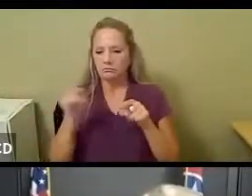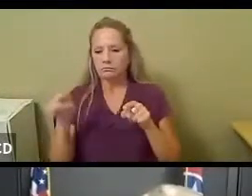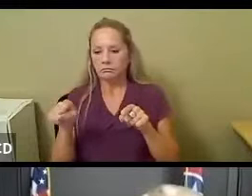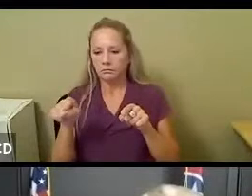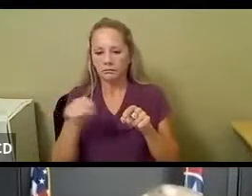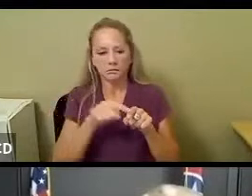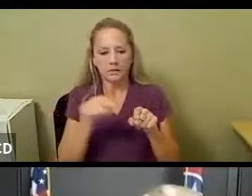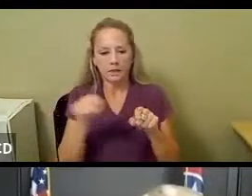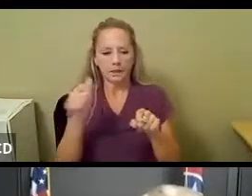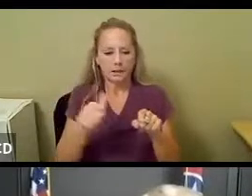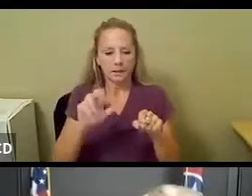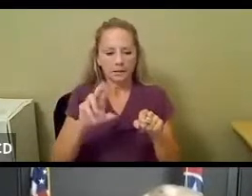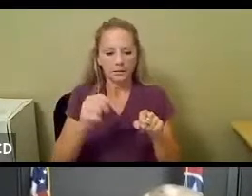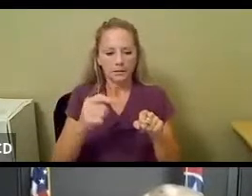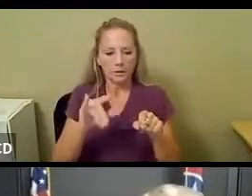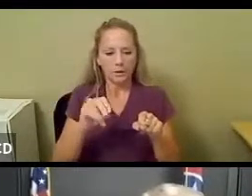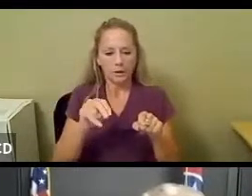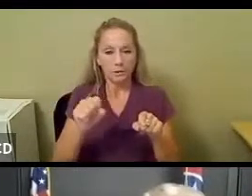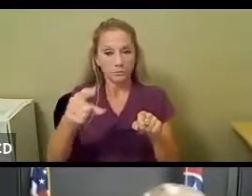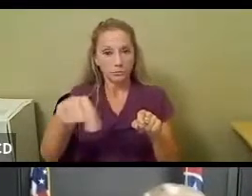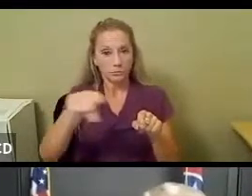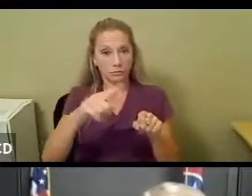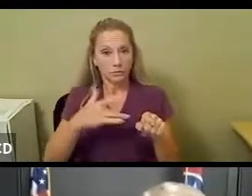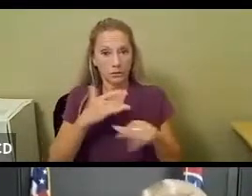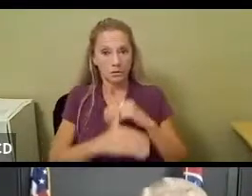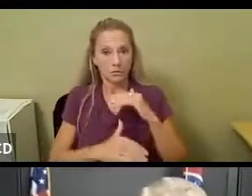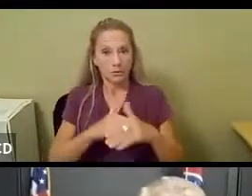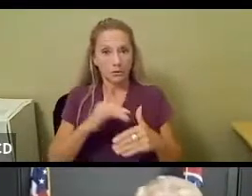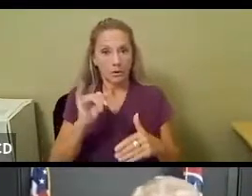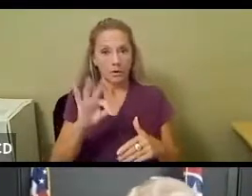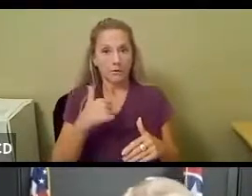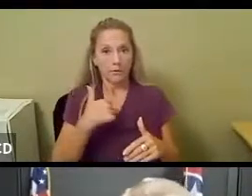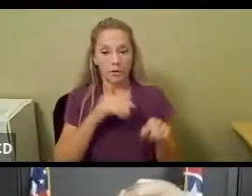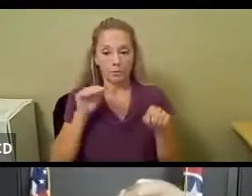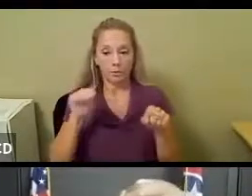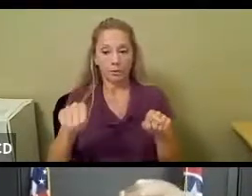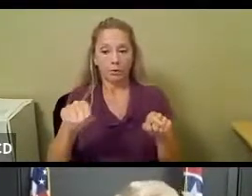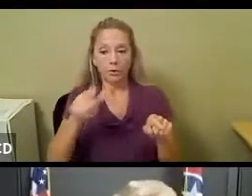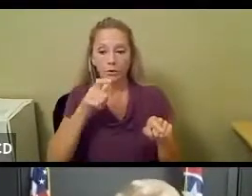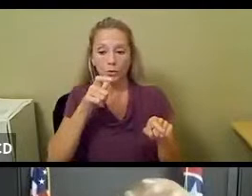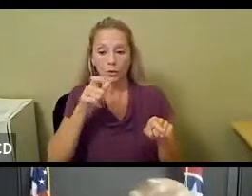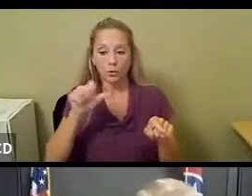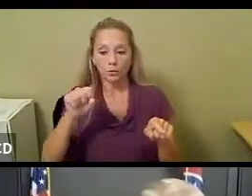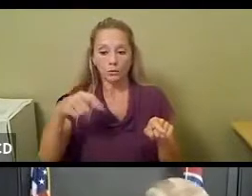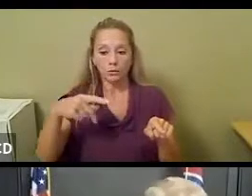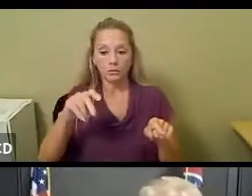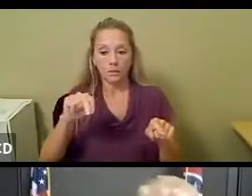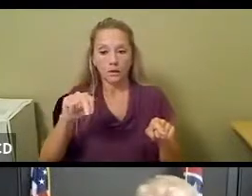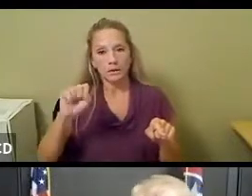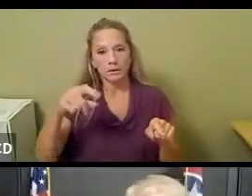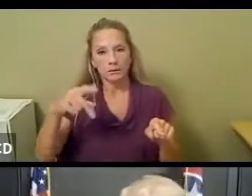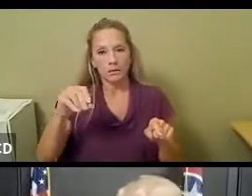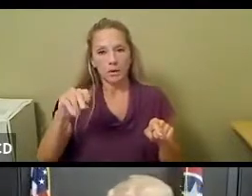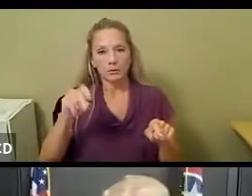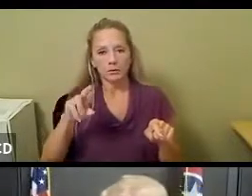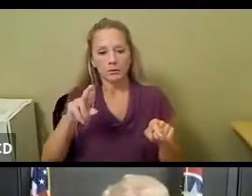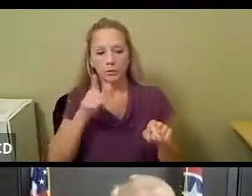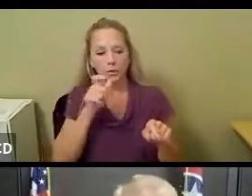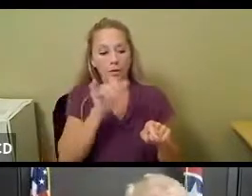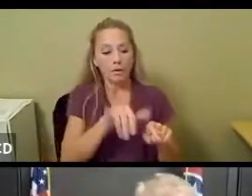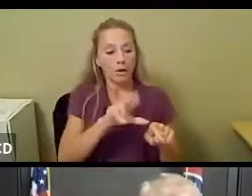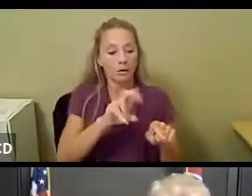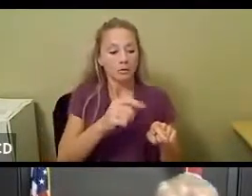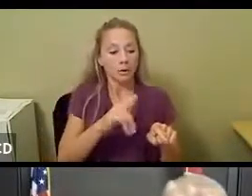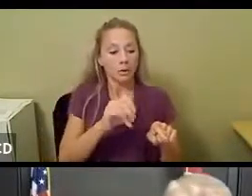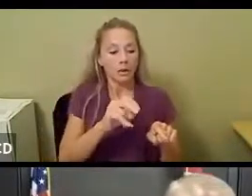agenda items. Would you all be comfortable with us listing the sponsor on the agenda, like whose regulation is or whose